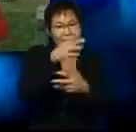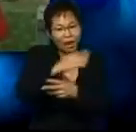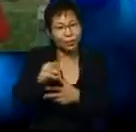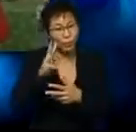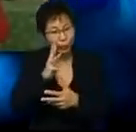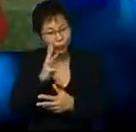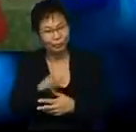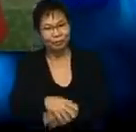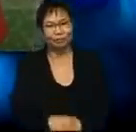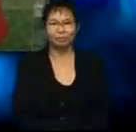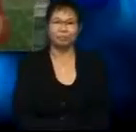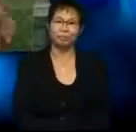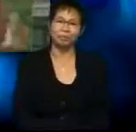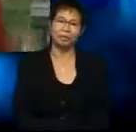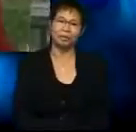and water.